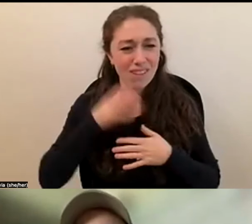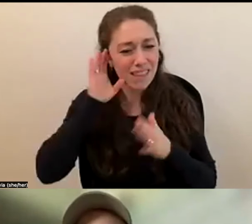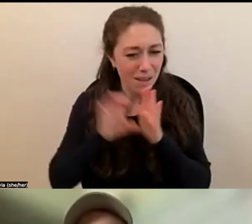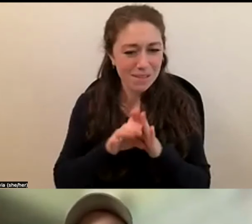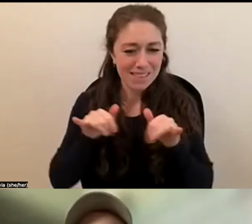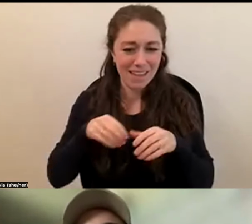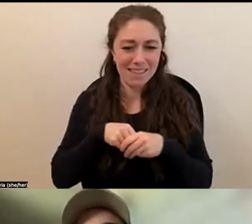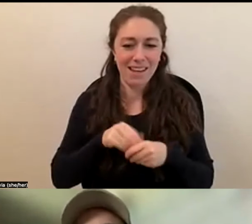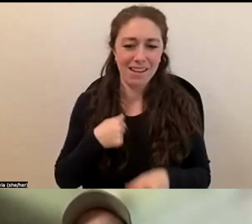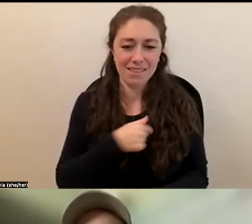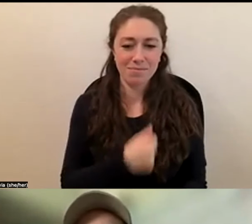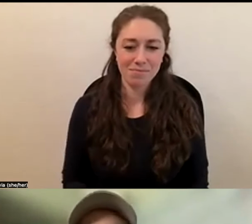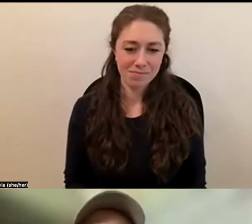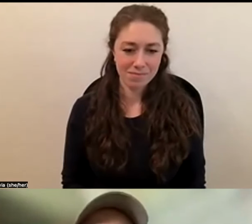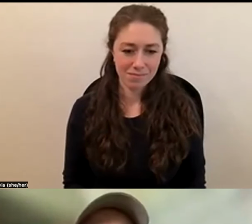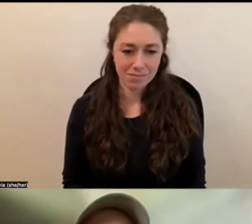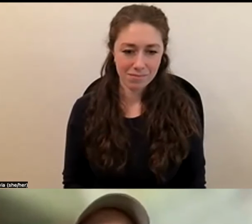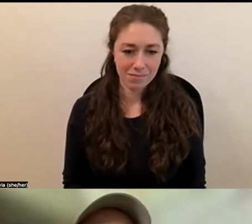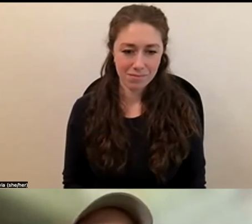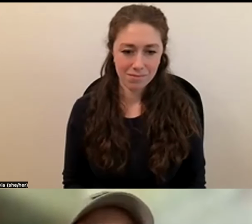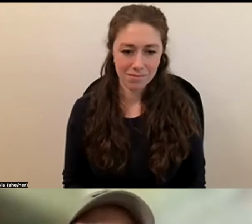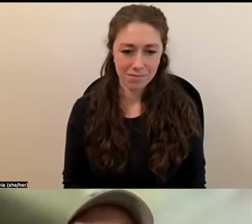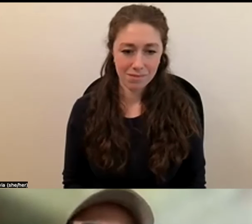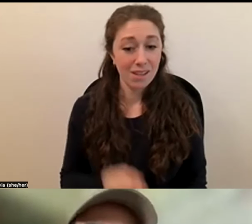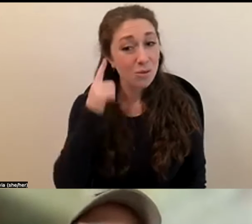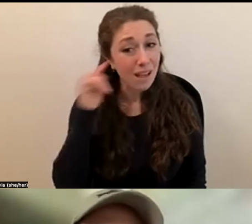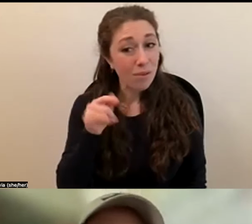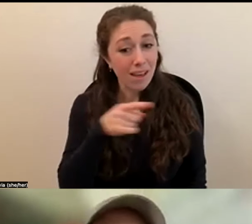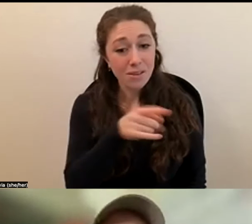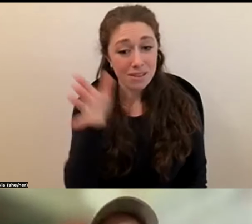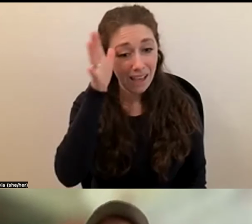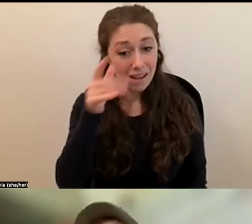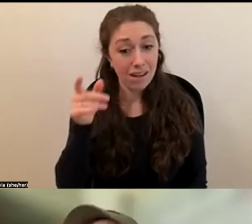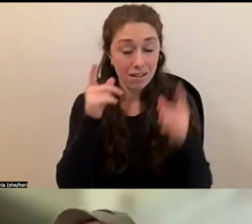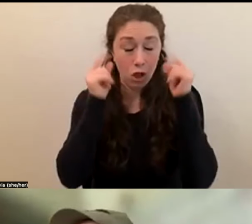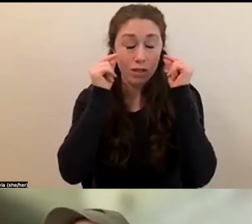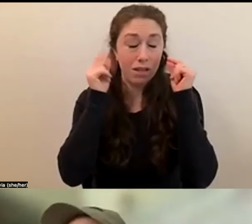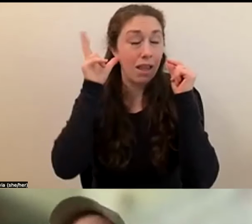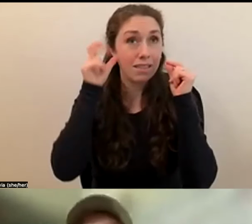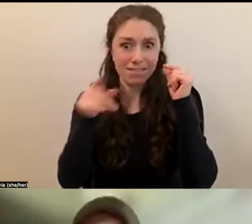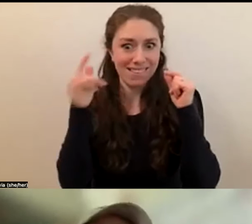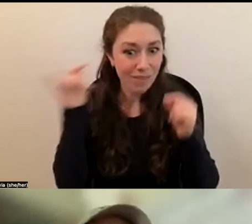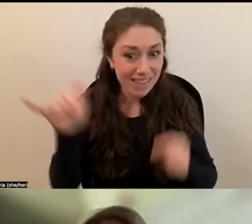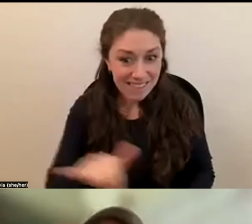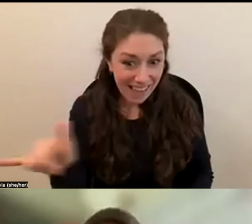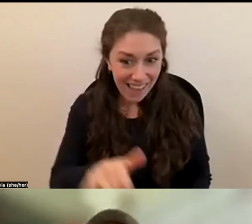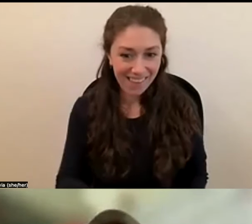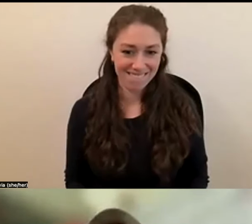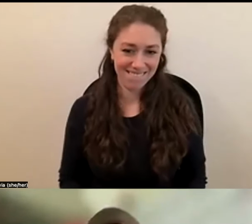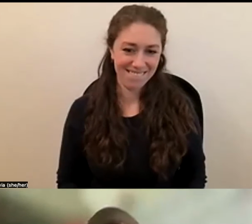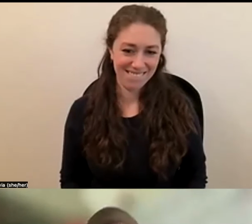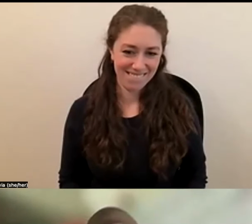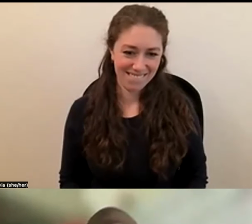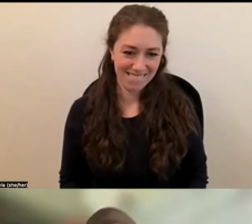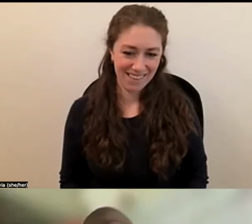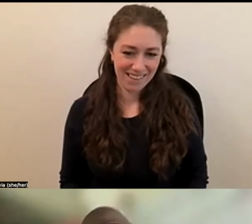So, Yeah. But you sound like him. If you close your eyes, I'd be fooled. Yeah. Since